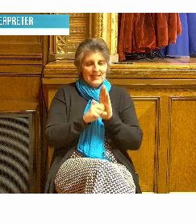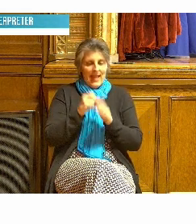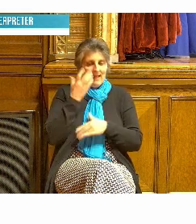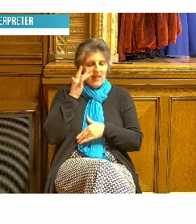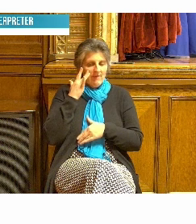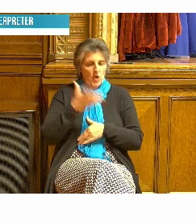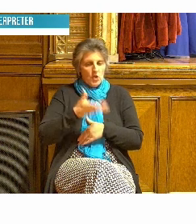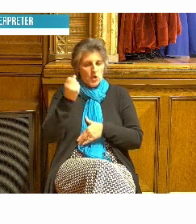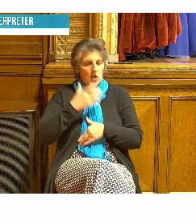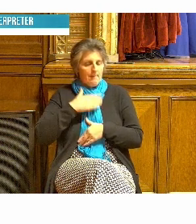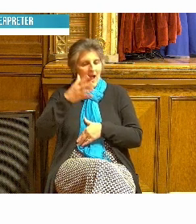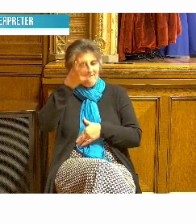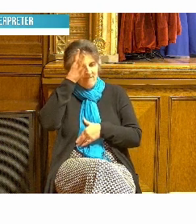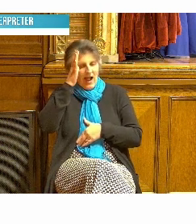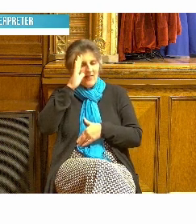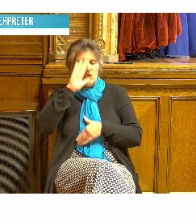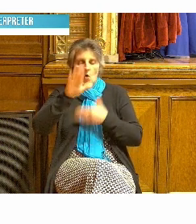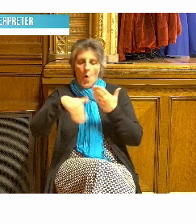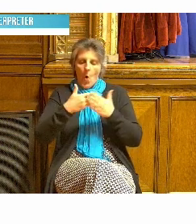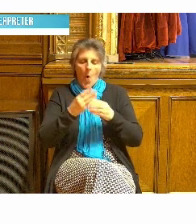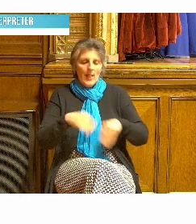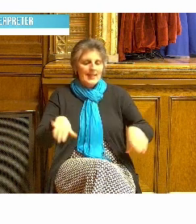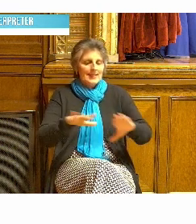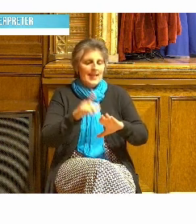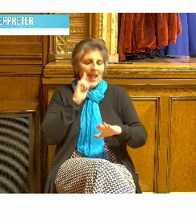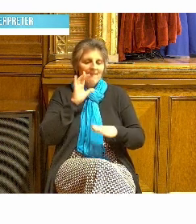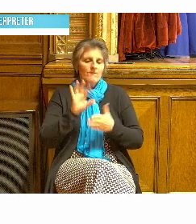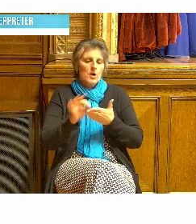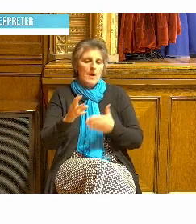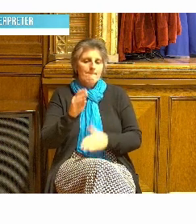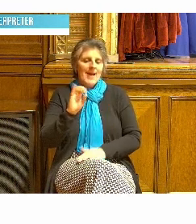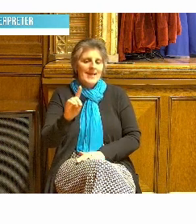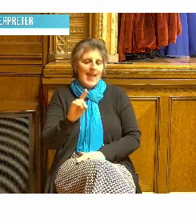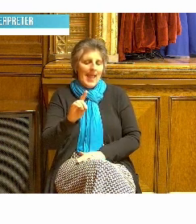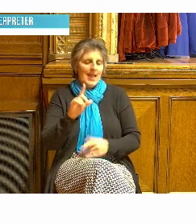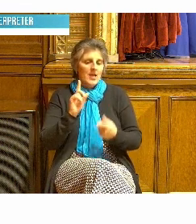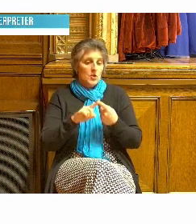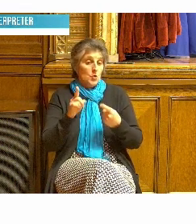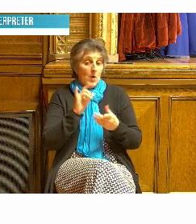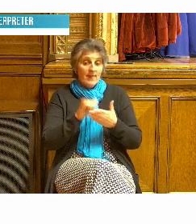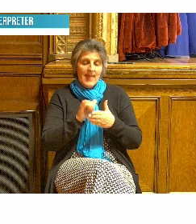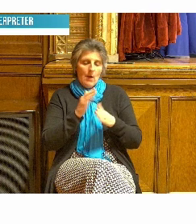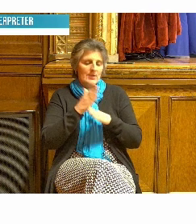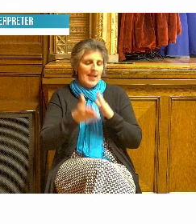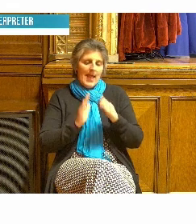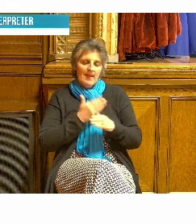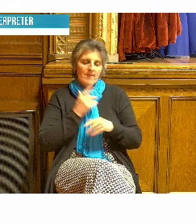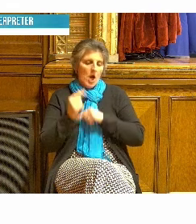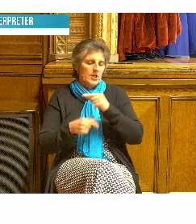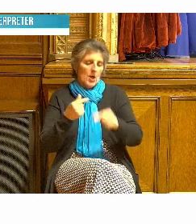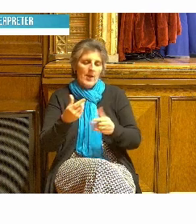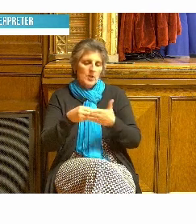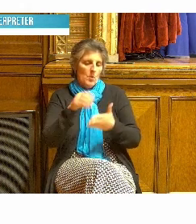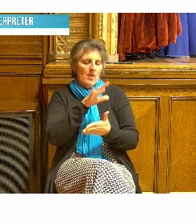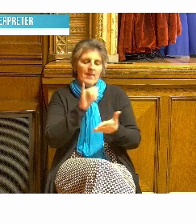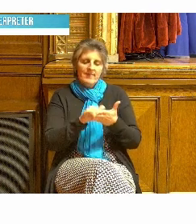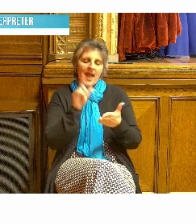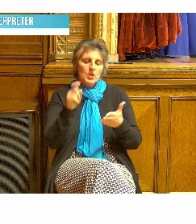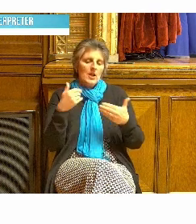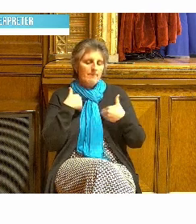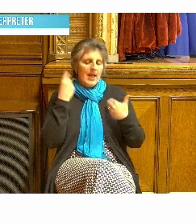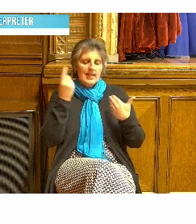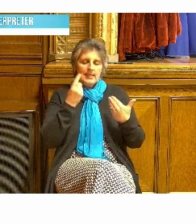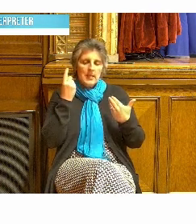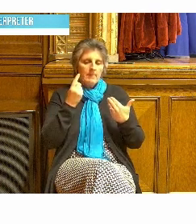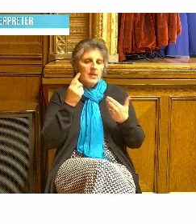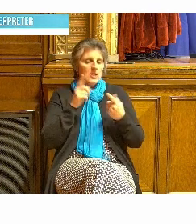California took my father's whole estate for Medicaid, to where that was the end of our generational wealth. That should have been